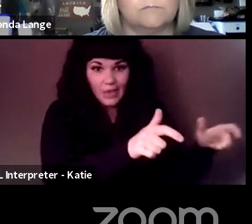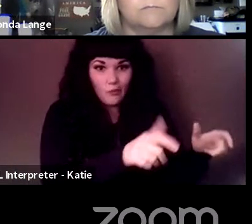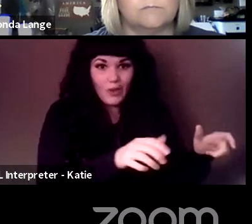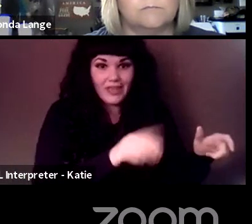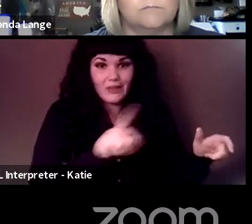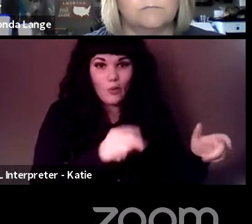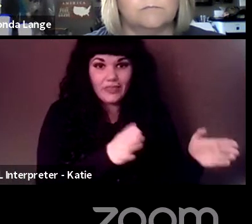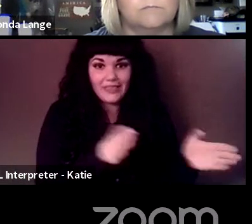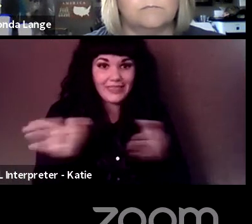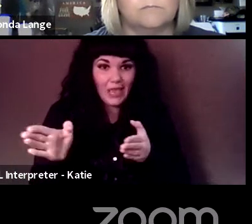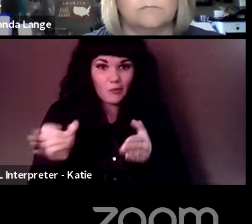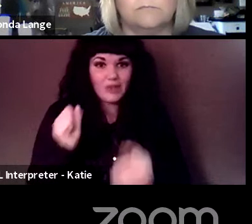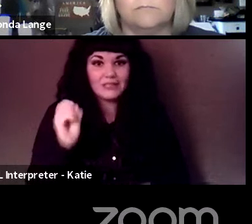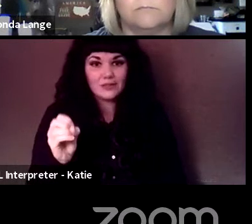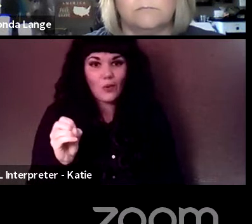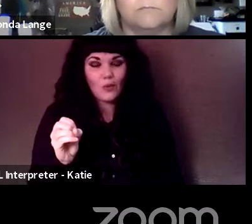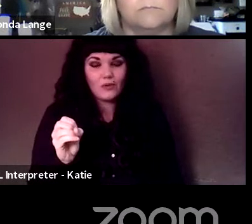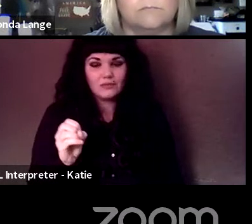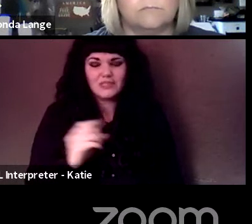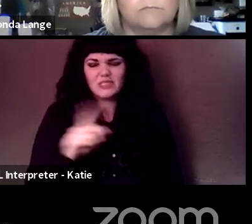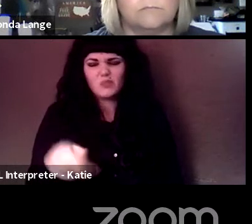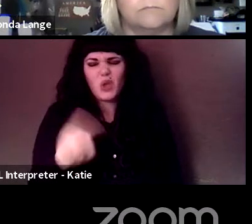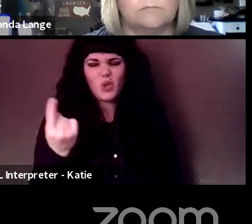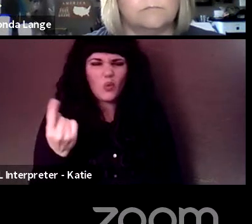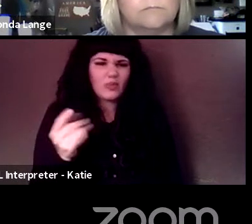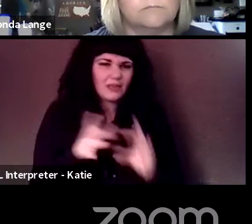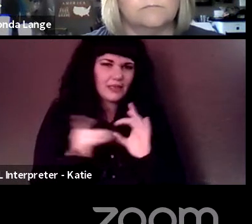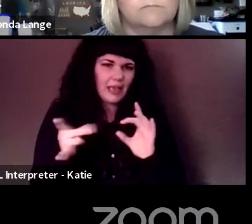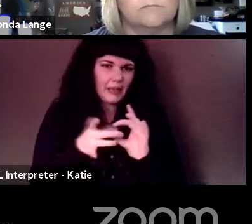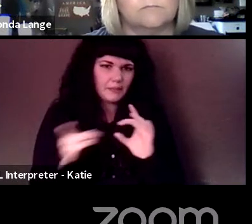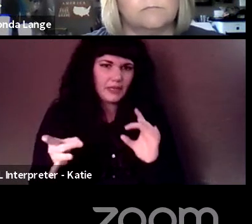only comment. And this is